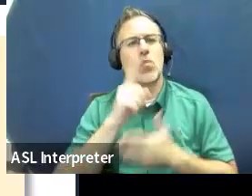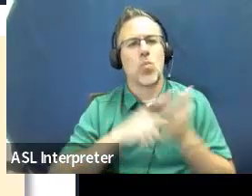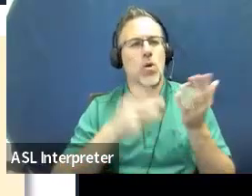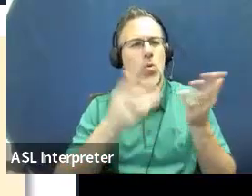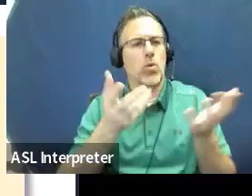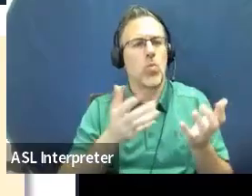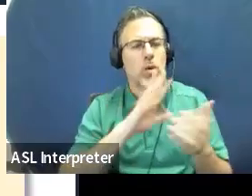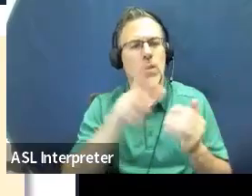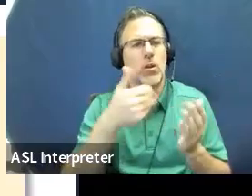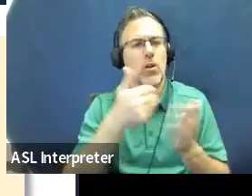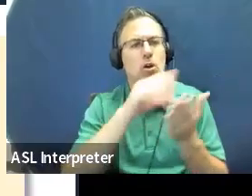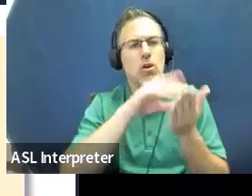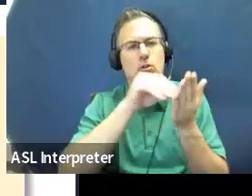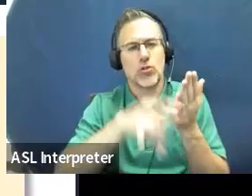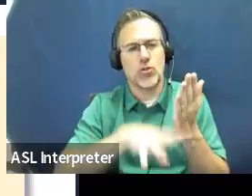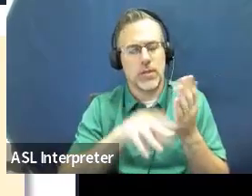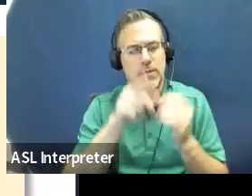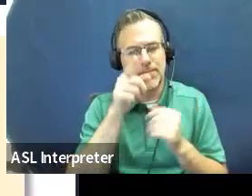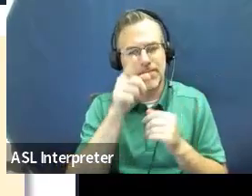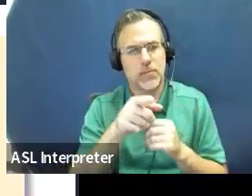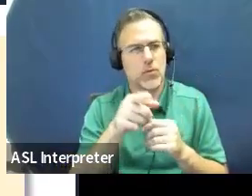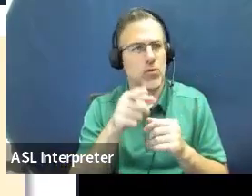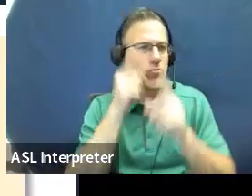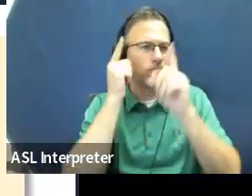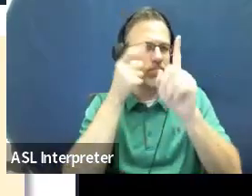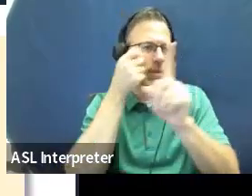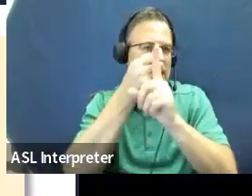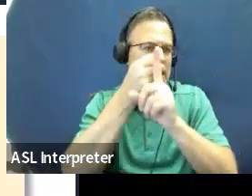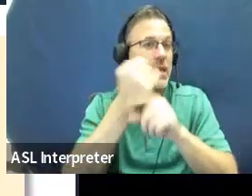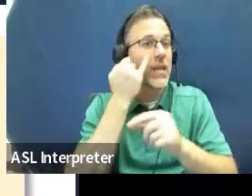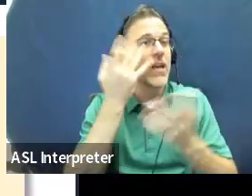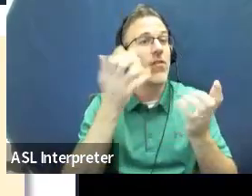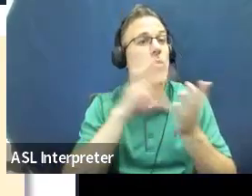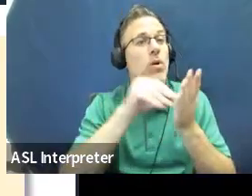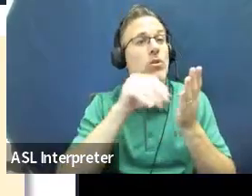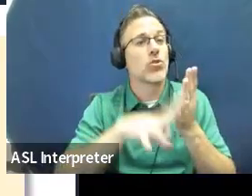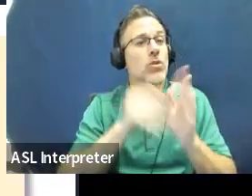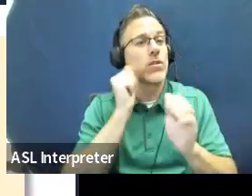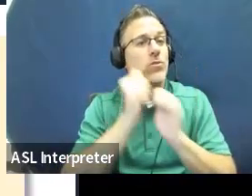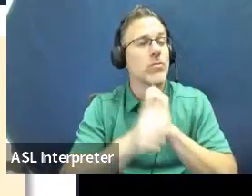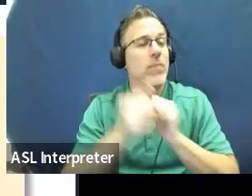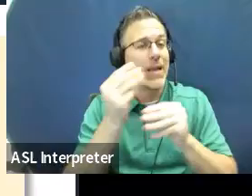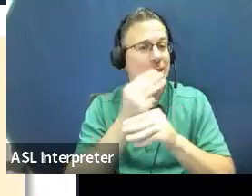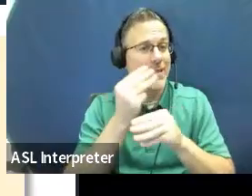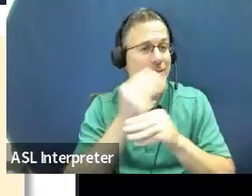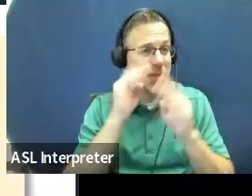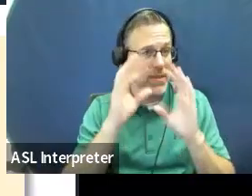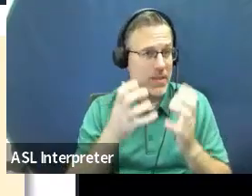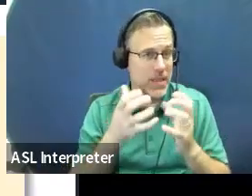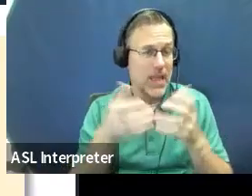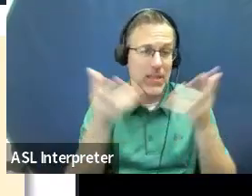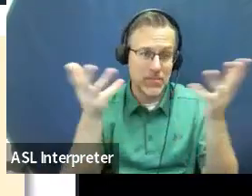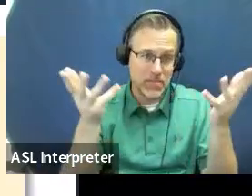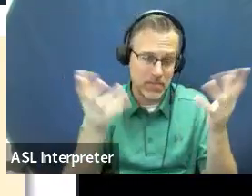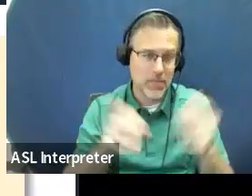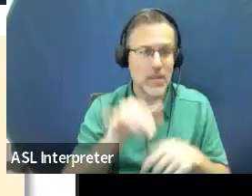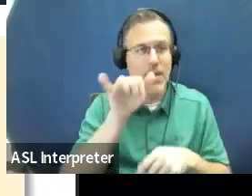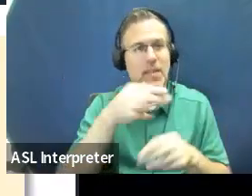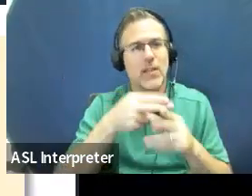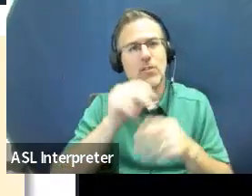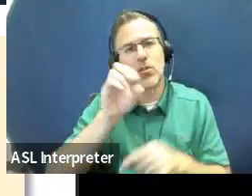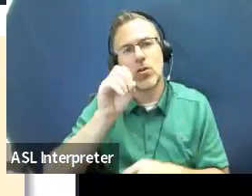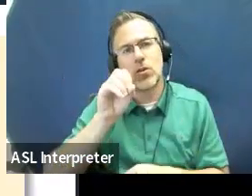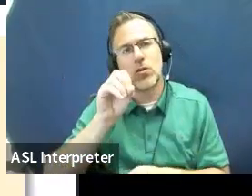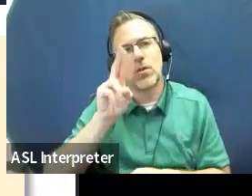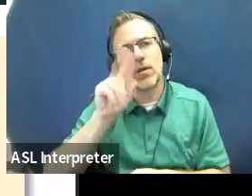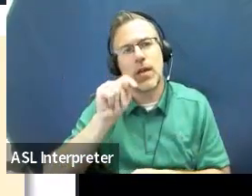achieve. So if we're thinking that we want students to be able to pass their math class, then that's an outcome,